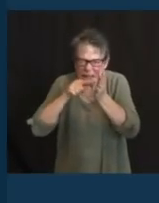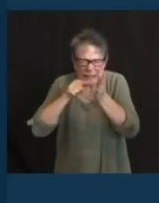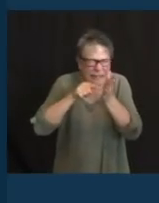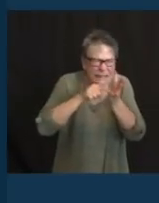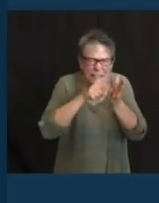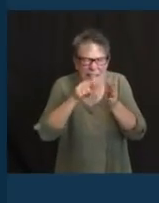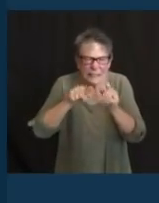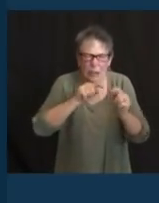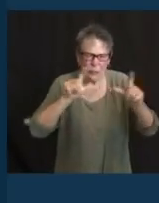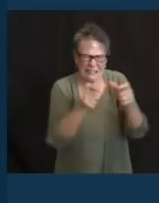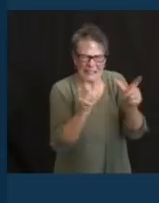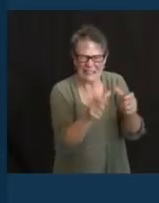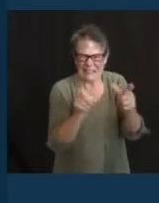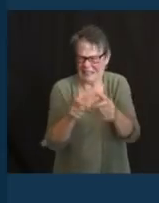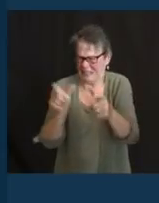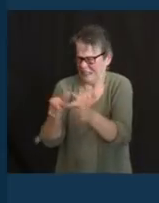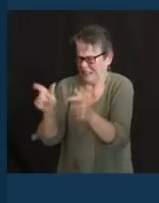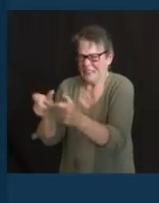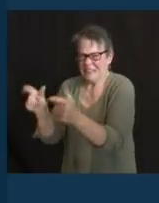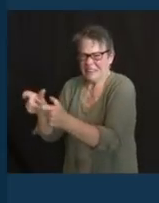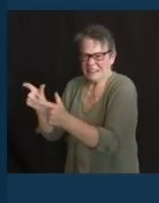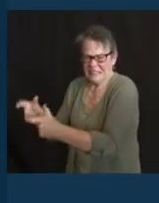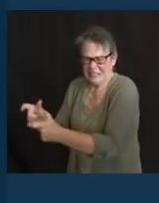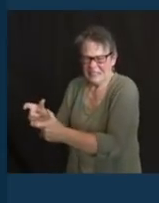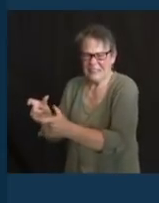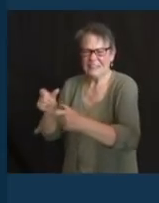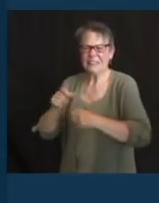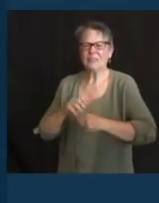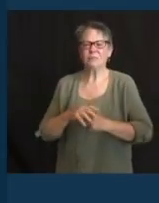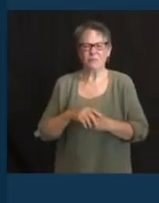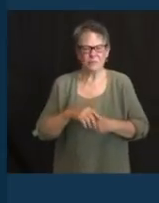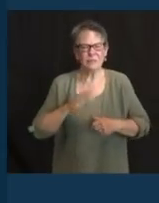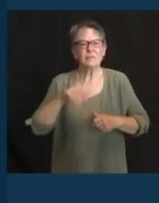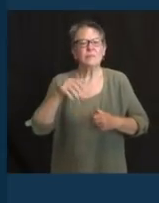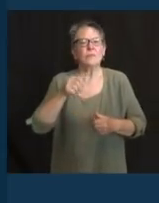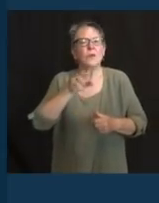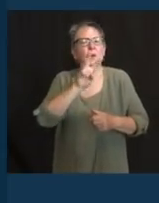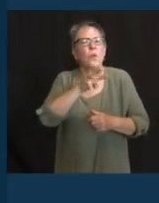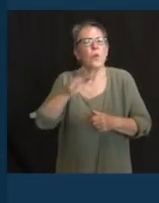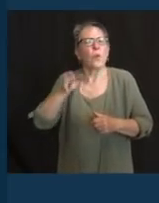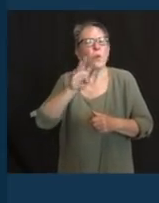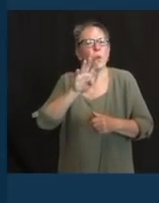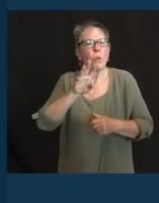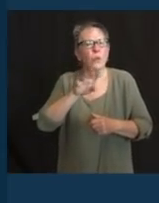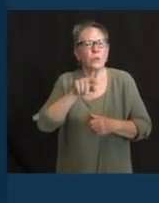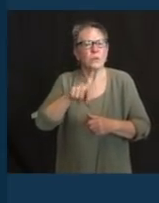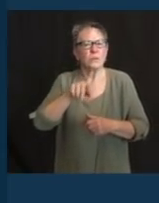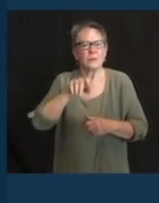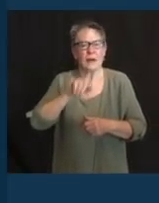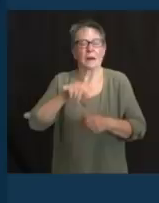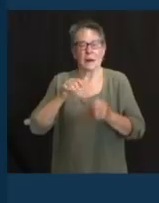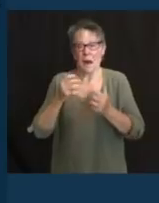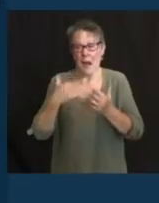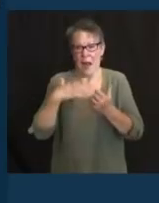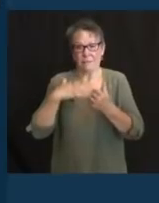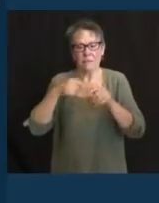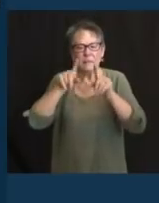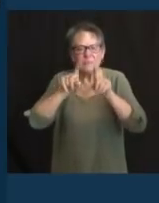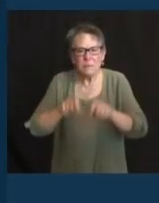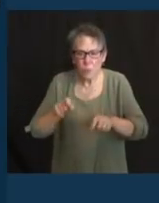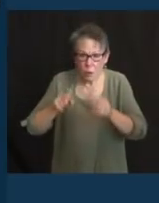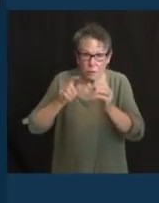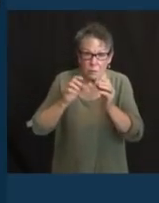covid19.nj.gov information hub received more than 50,000 submissions of interest.